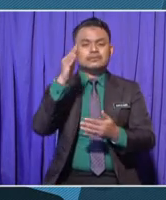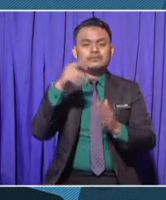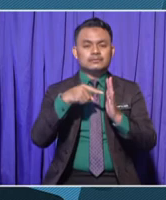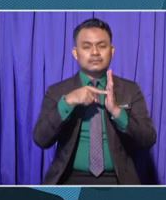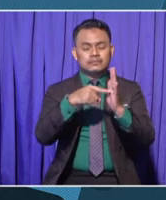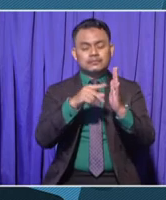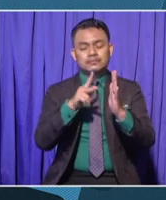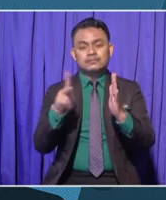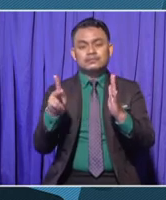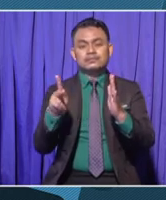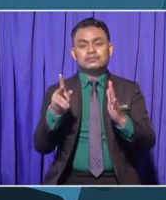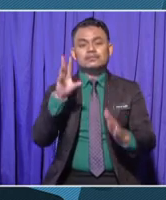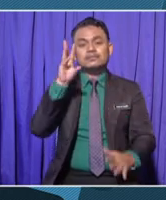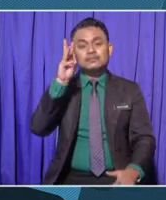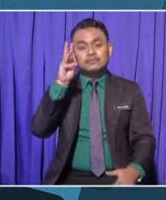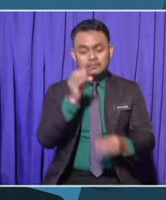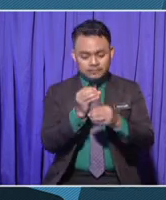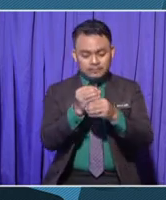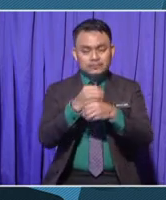shapes of magnets.